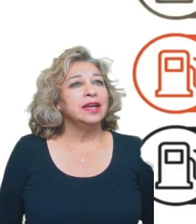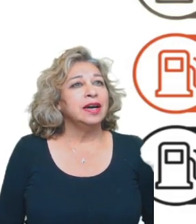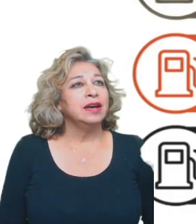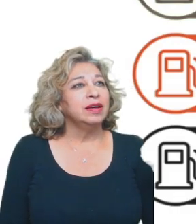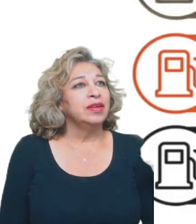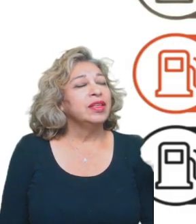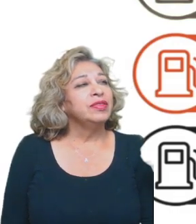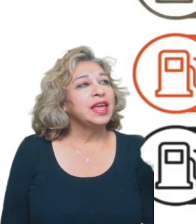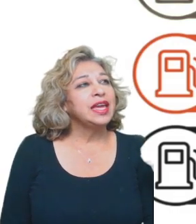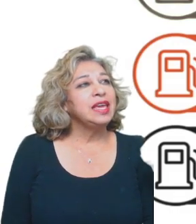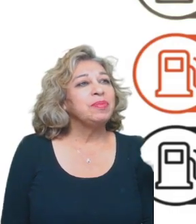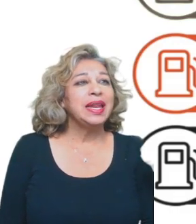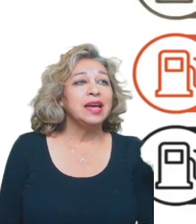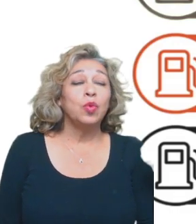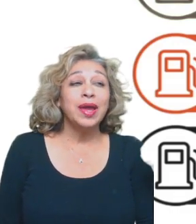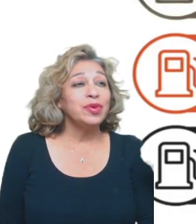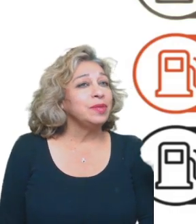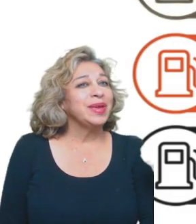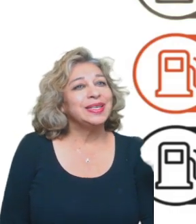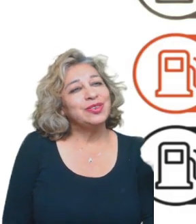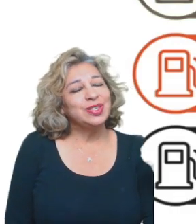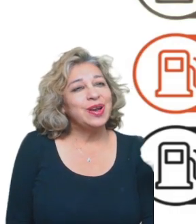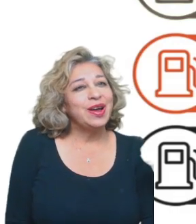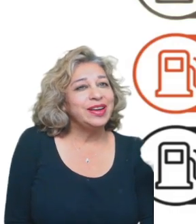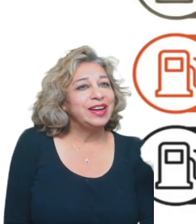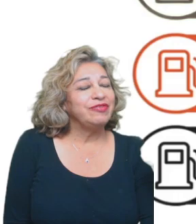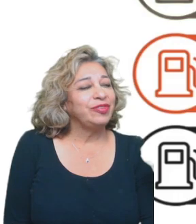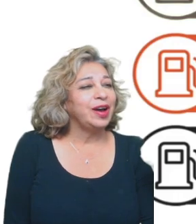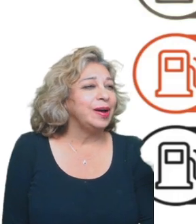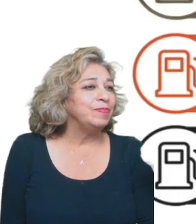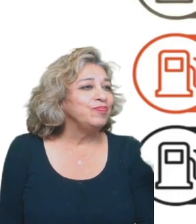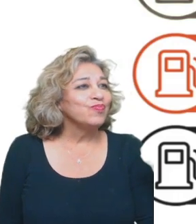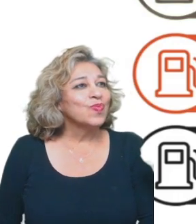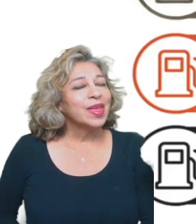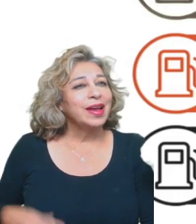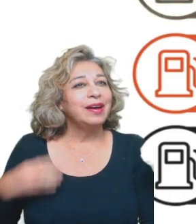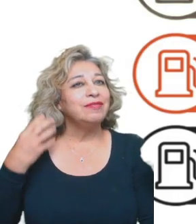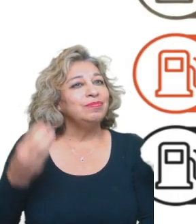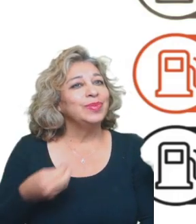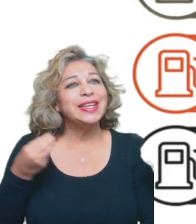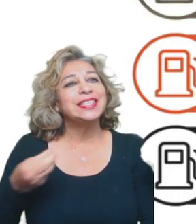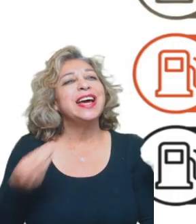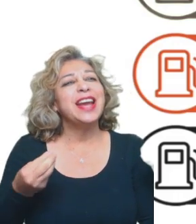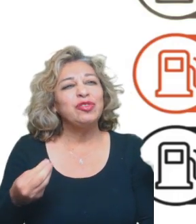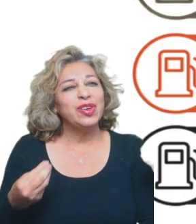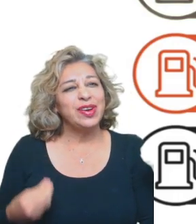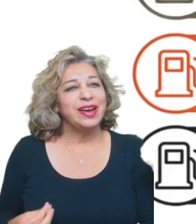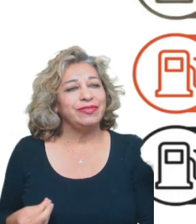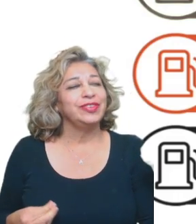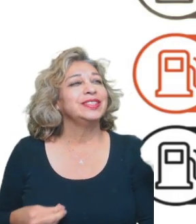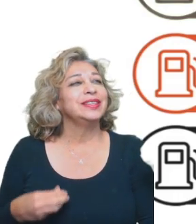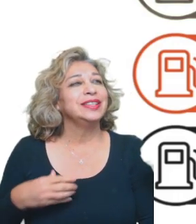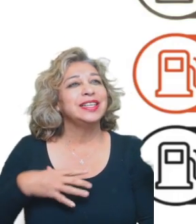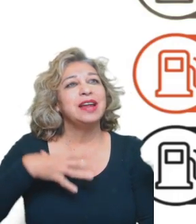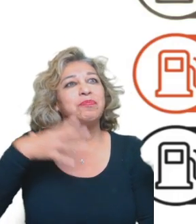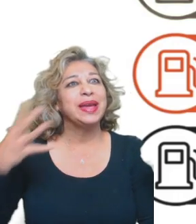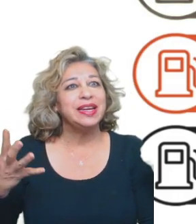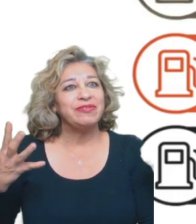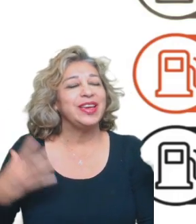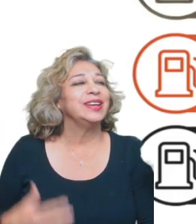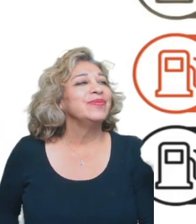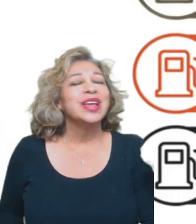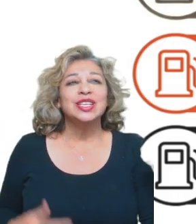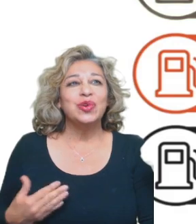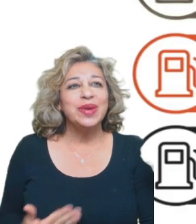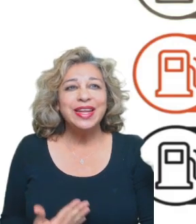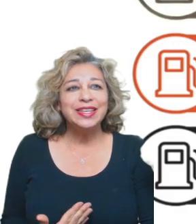incredible. And they keep getting away with it because there's not enough, uh, it's not out there enough.